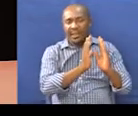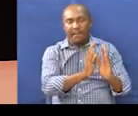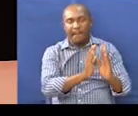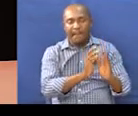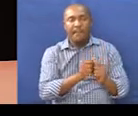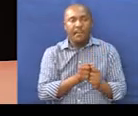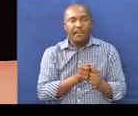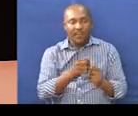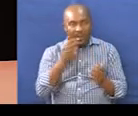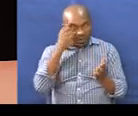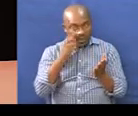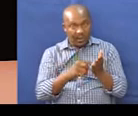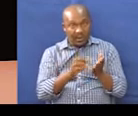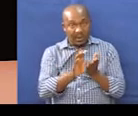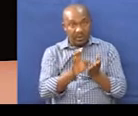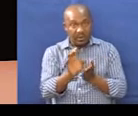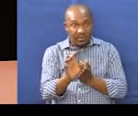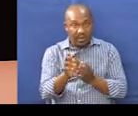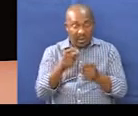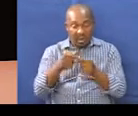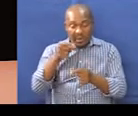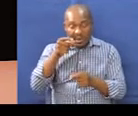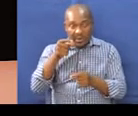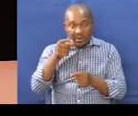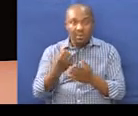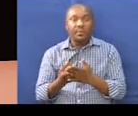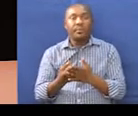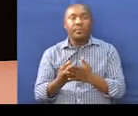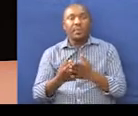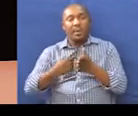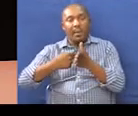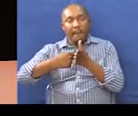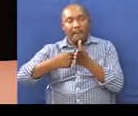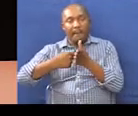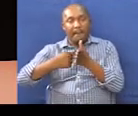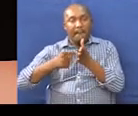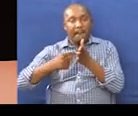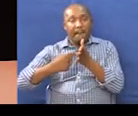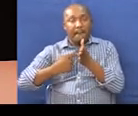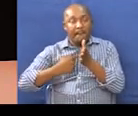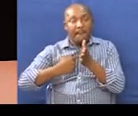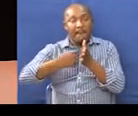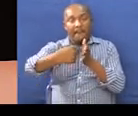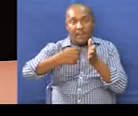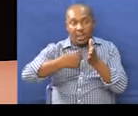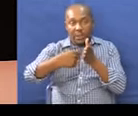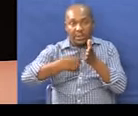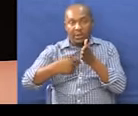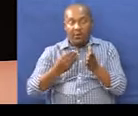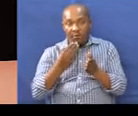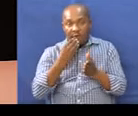Specify the apparatus, mention the food sample, specify the